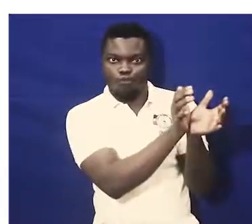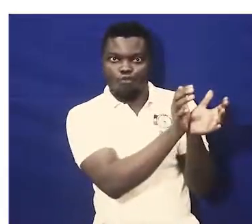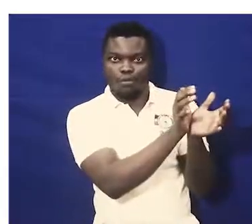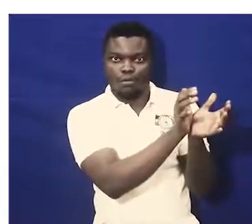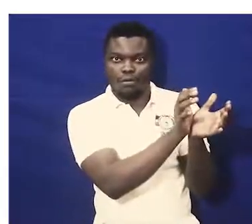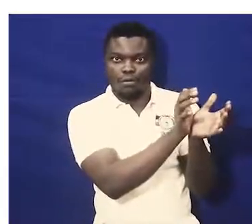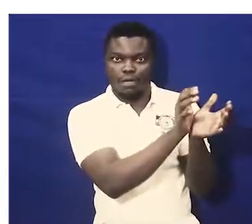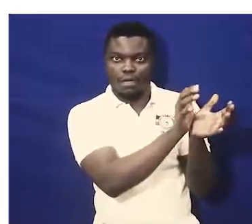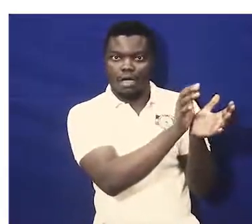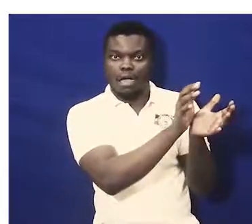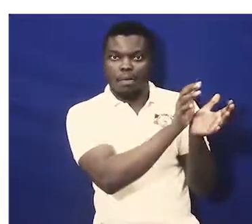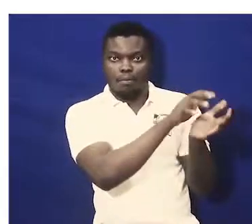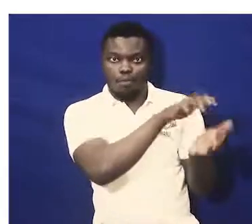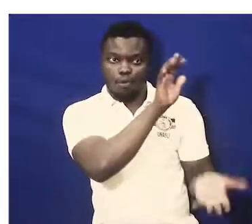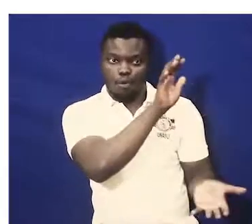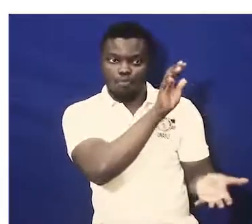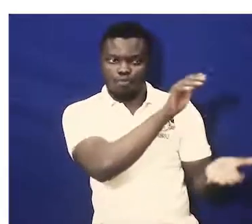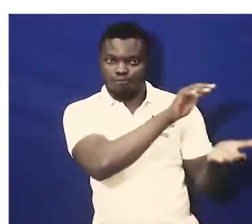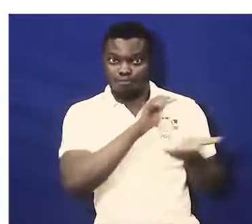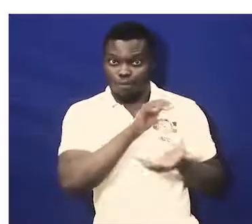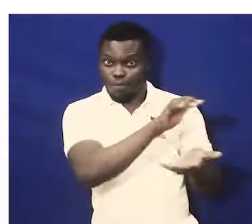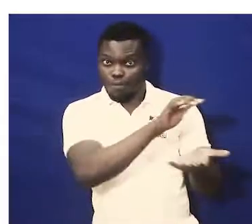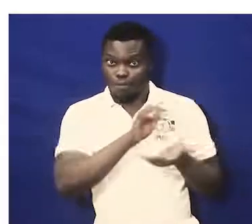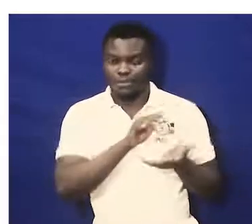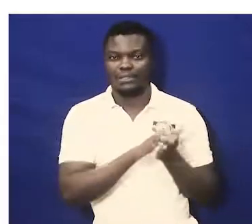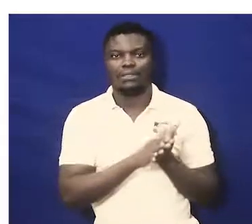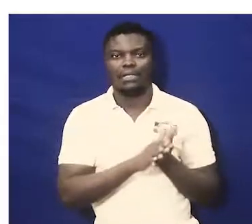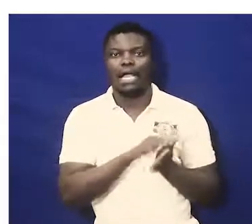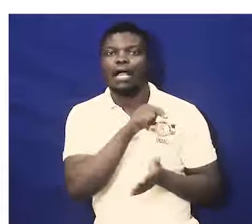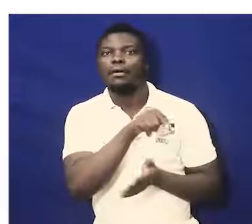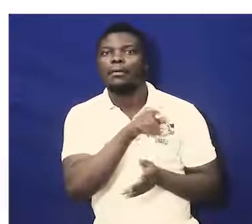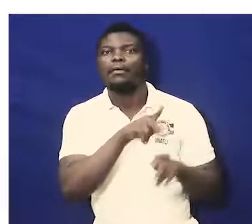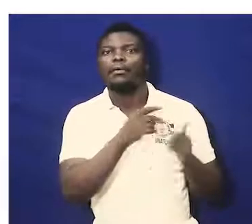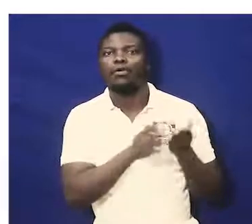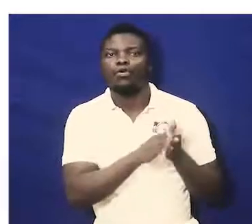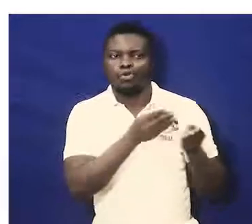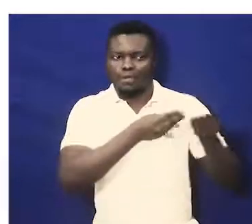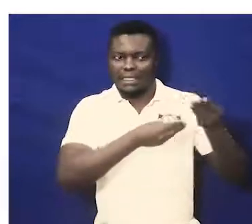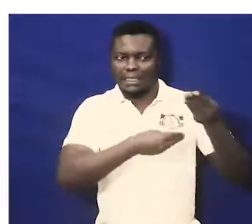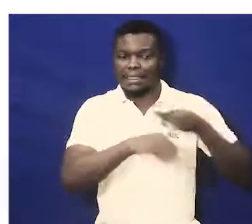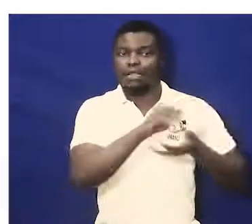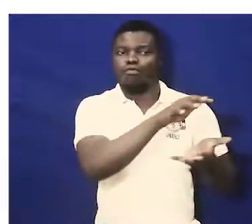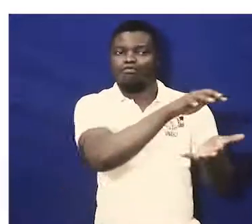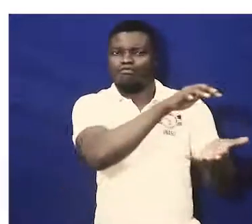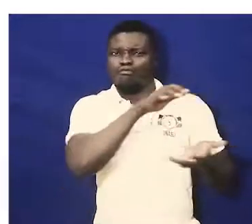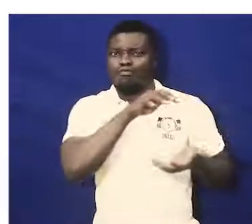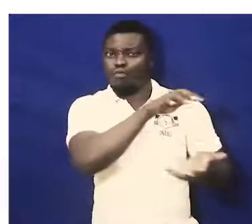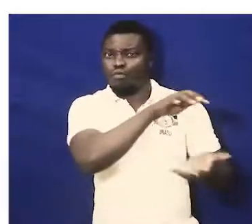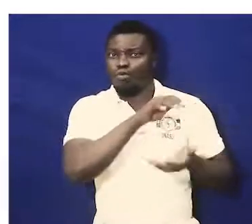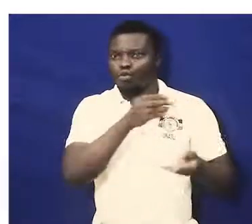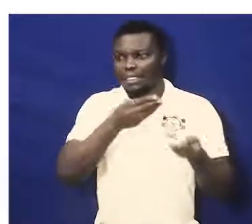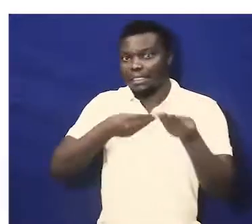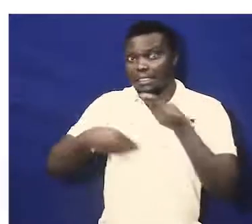Wholesalers are people who sell items in bulk.